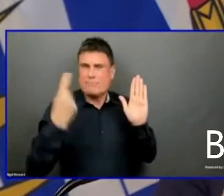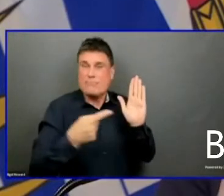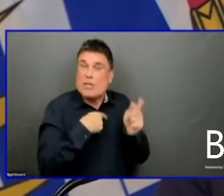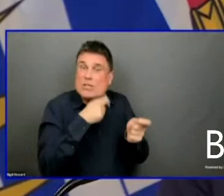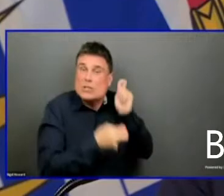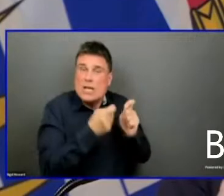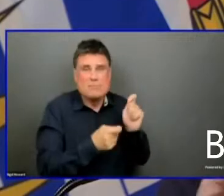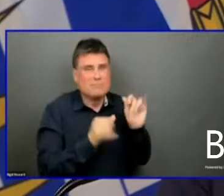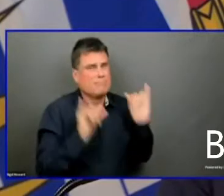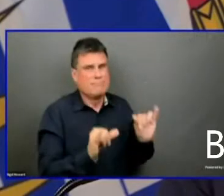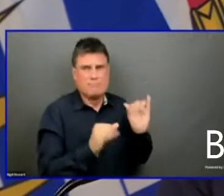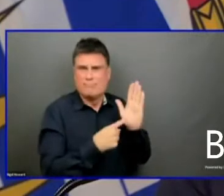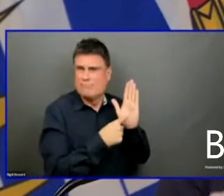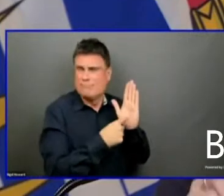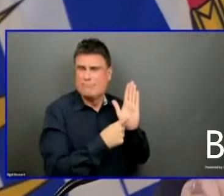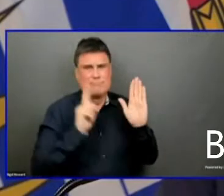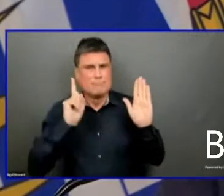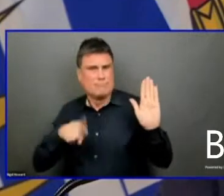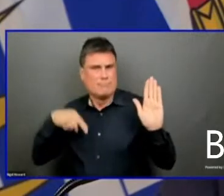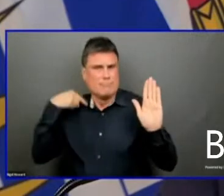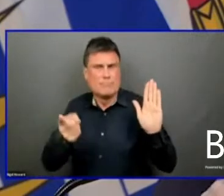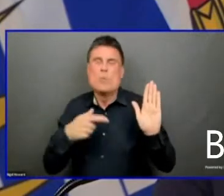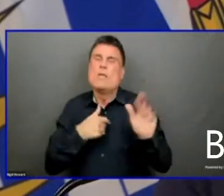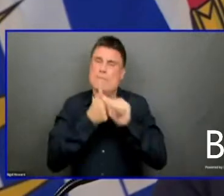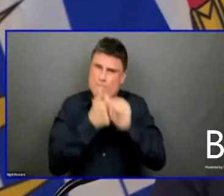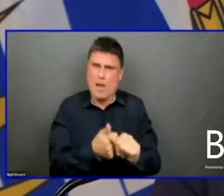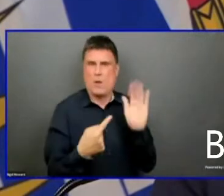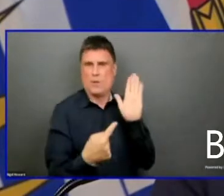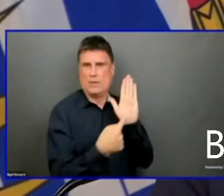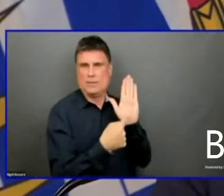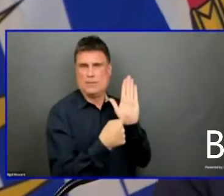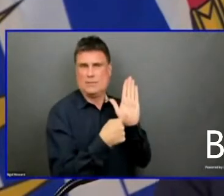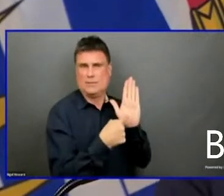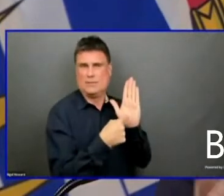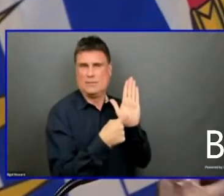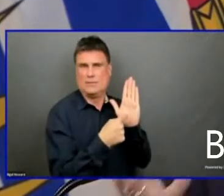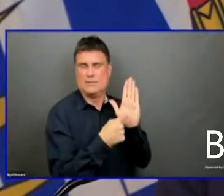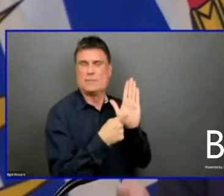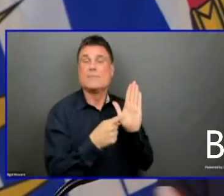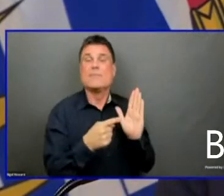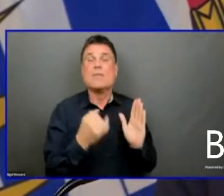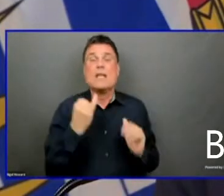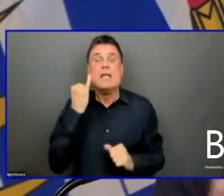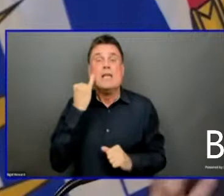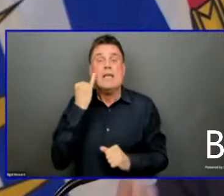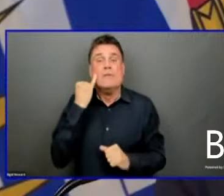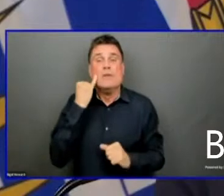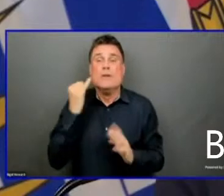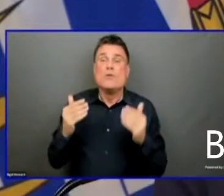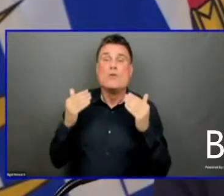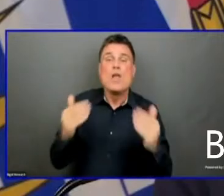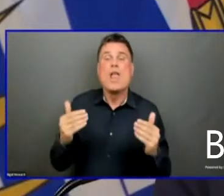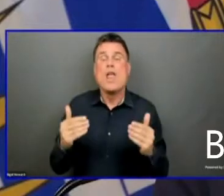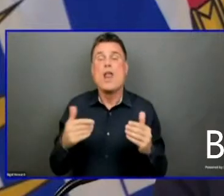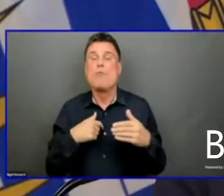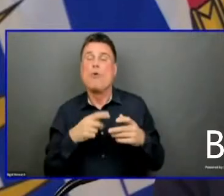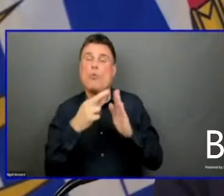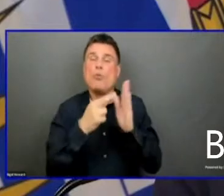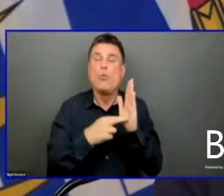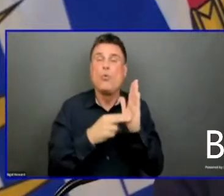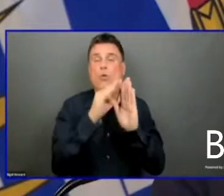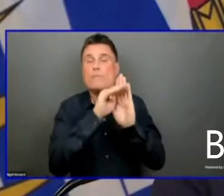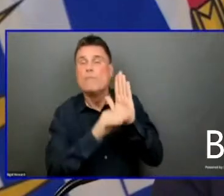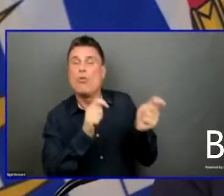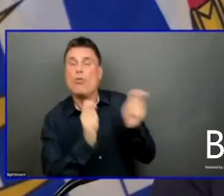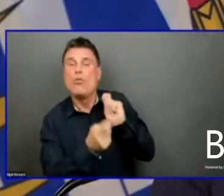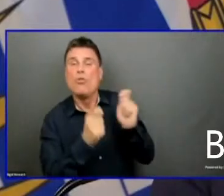is you're transmitting to more people when you're doing those things that put you in that risk situation.